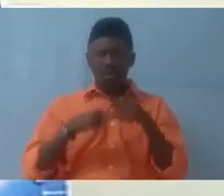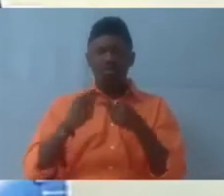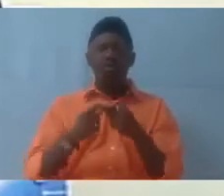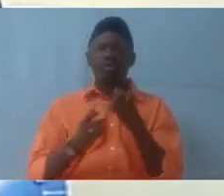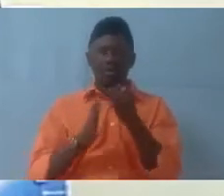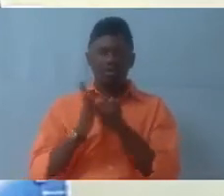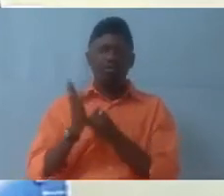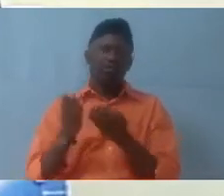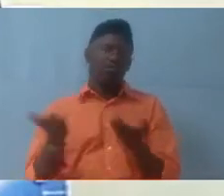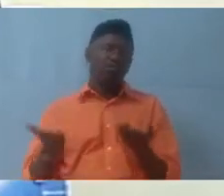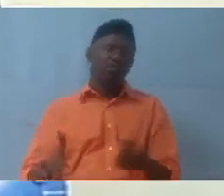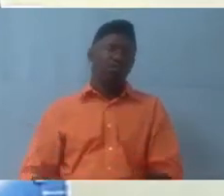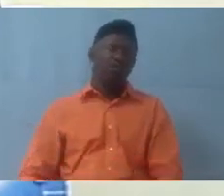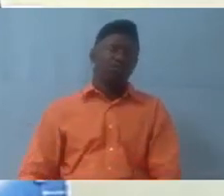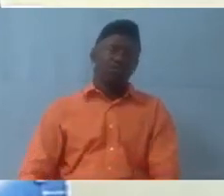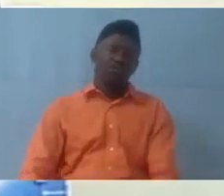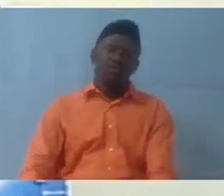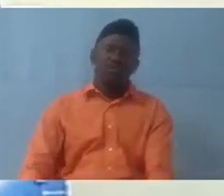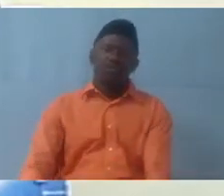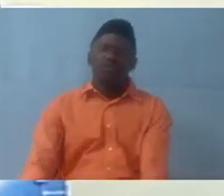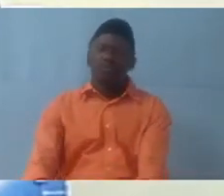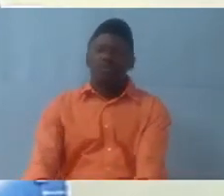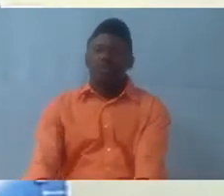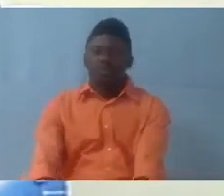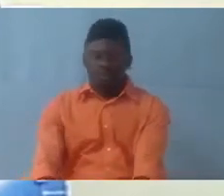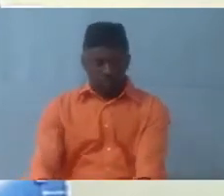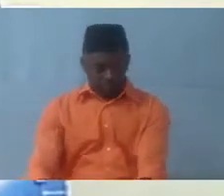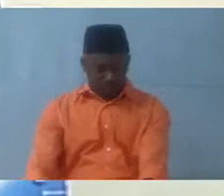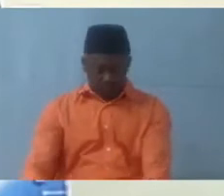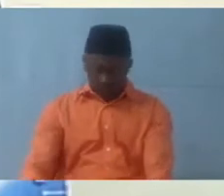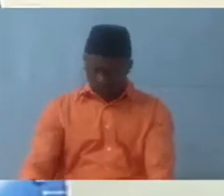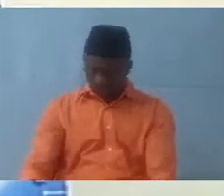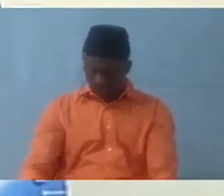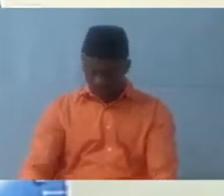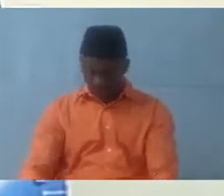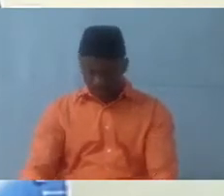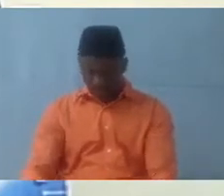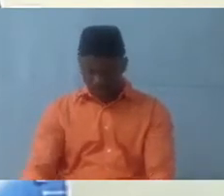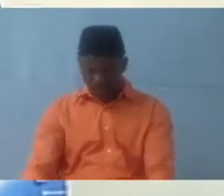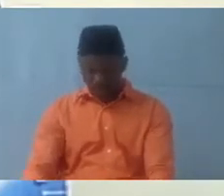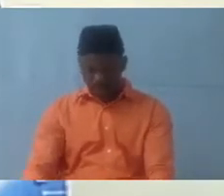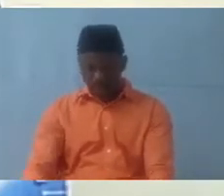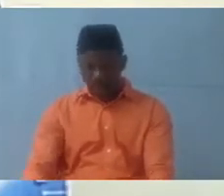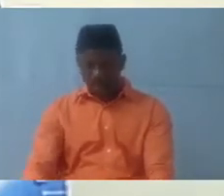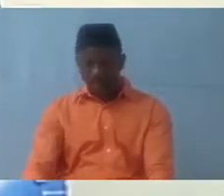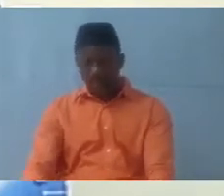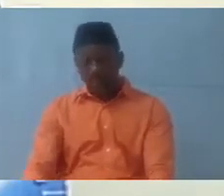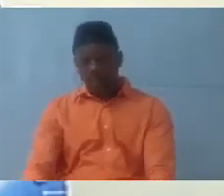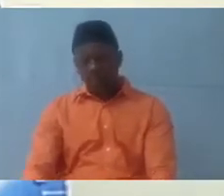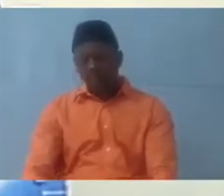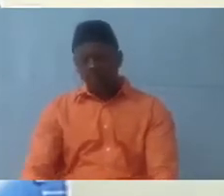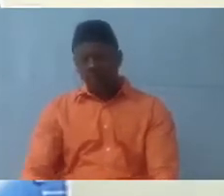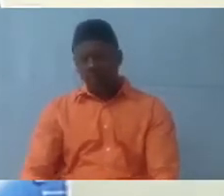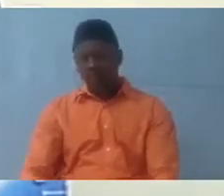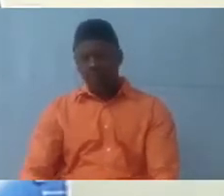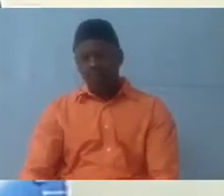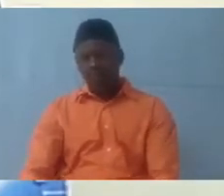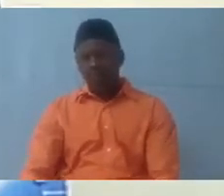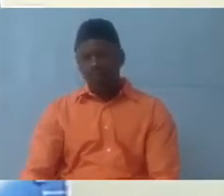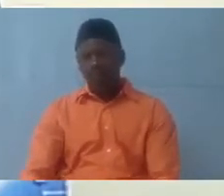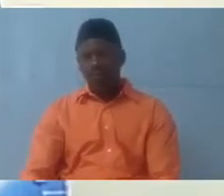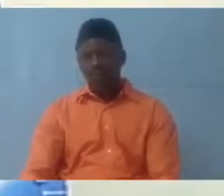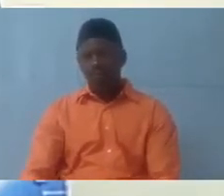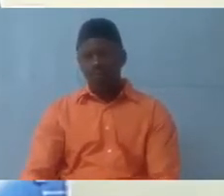kelif njitil magistrate yoy danañ ko wax ne ko dal waxtaan ak mom neexal ko wax ko ne ko dal amna lum ci meuna def